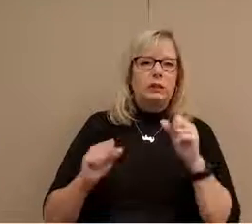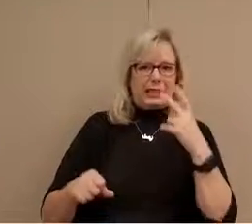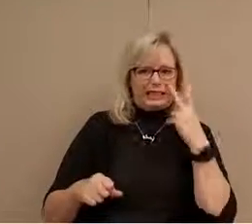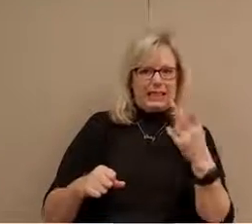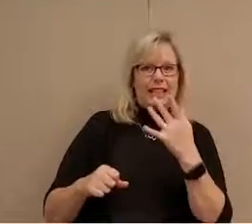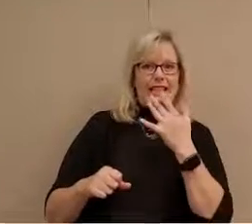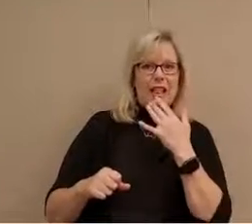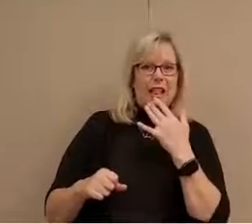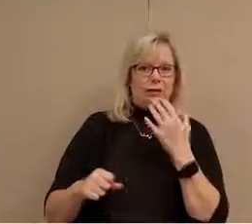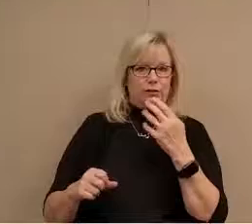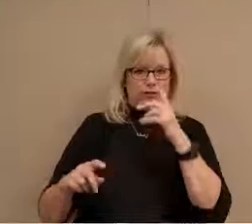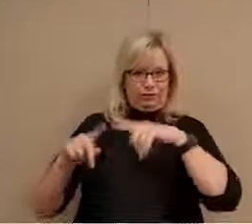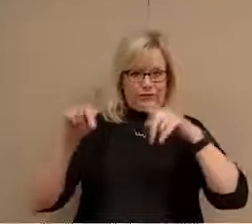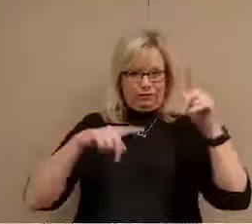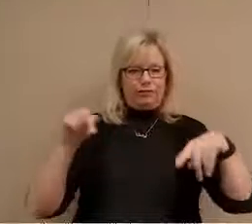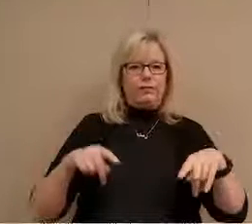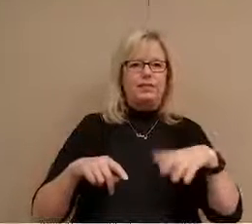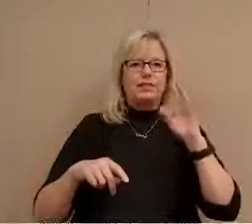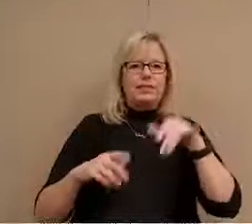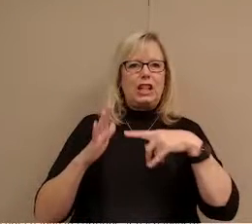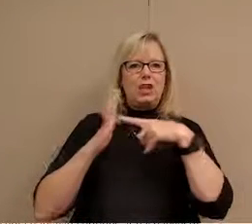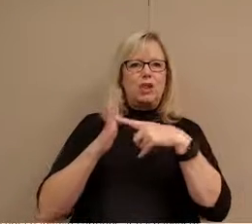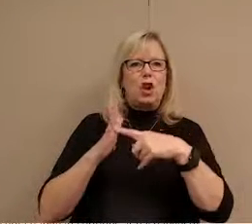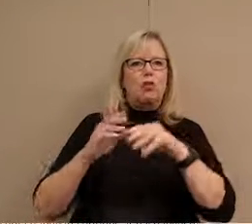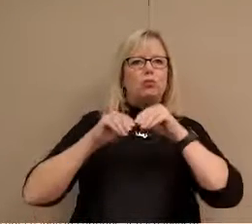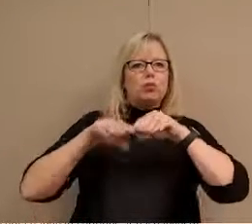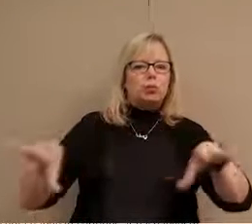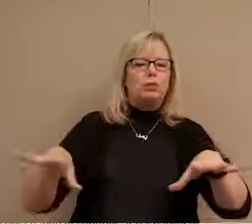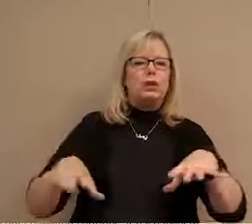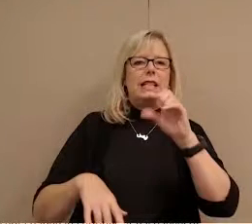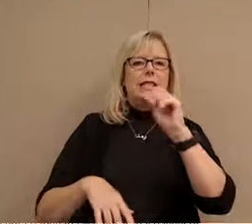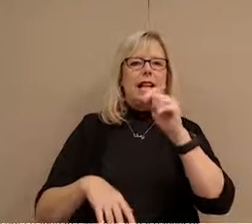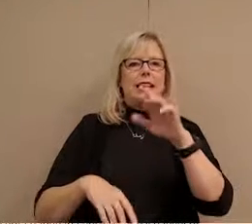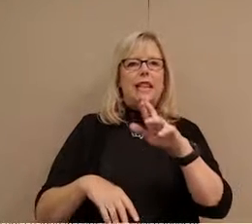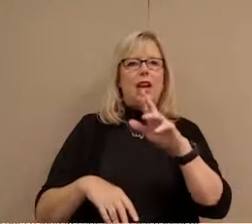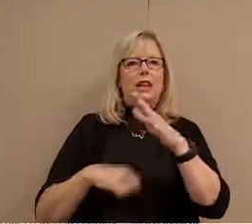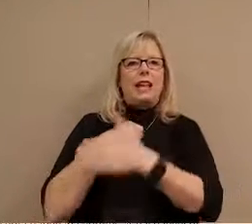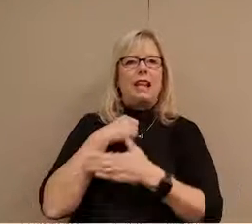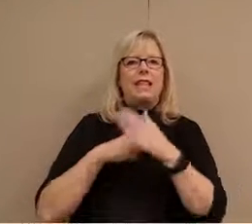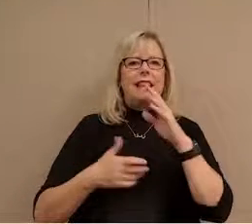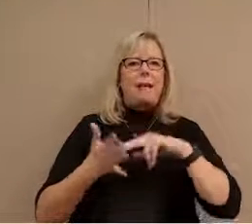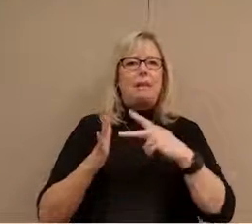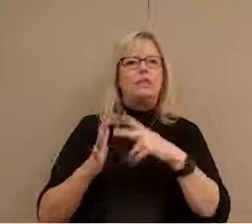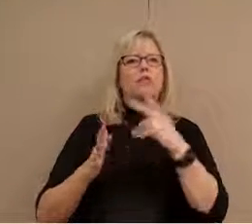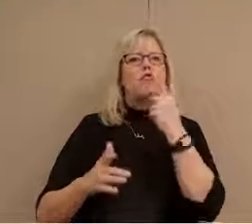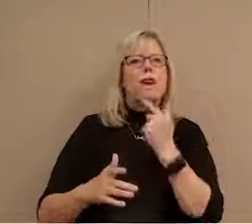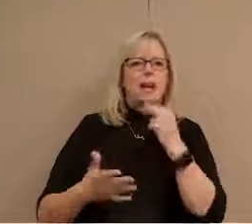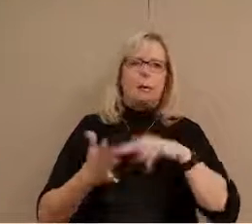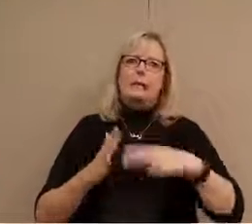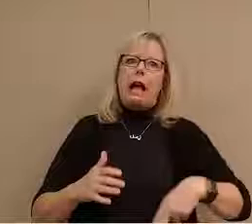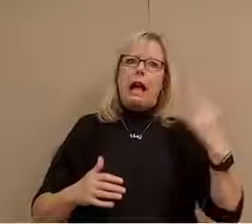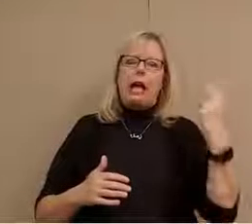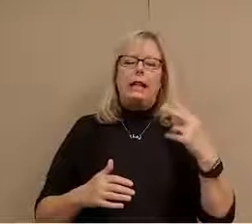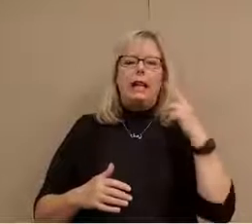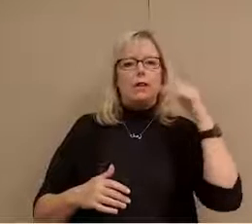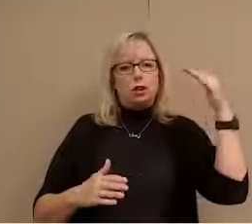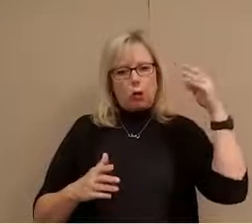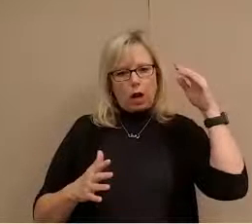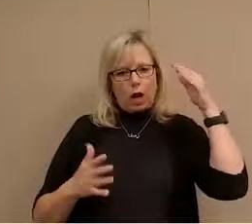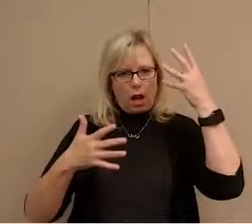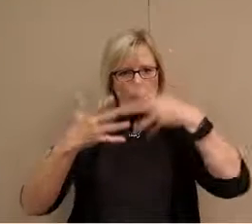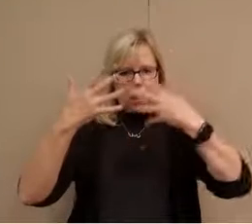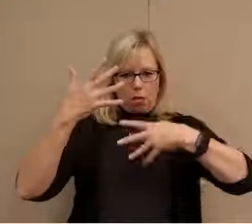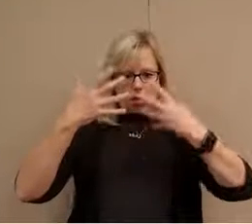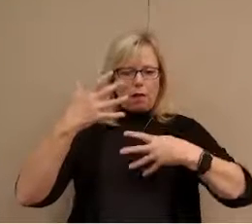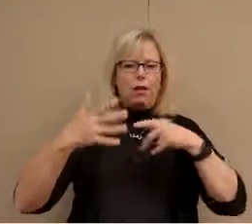color gradations, and this is the transmission, and in St. Clair County we are red, so that is high. Now if you want to scroll down and go to the footnotes